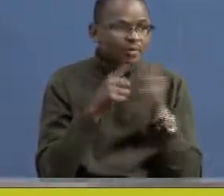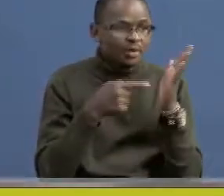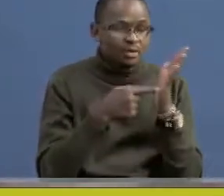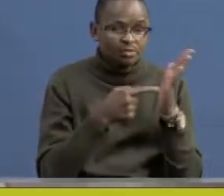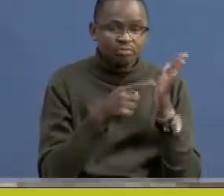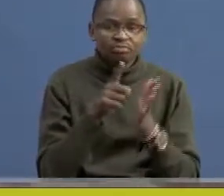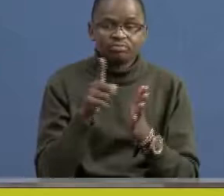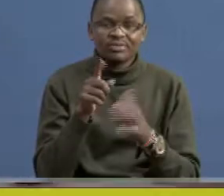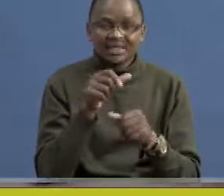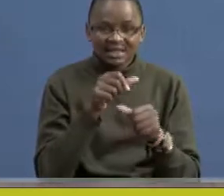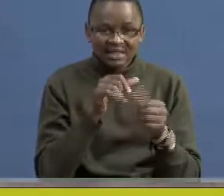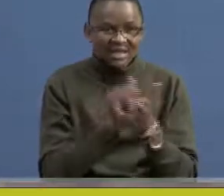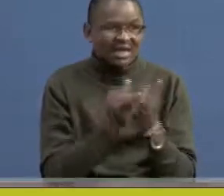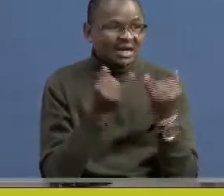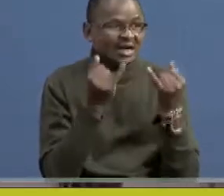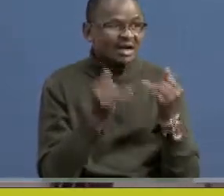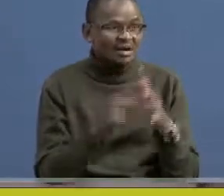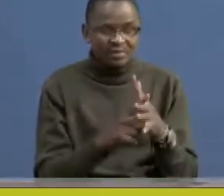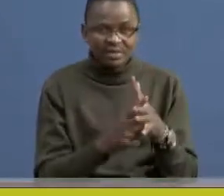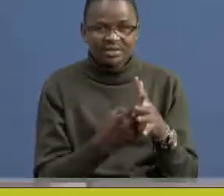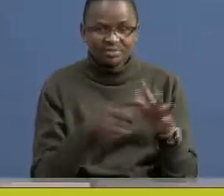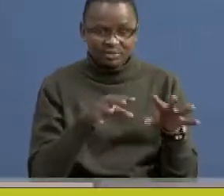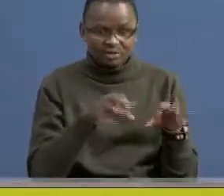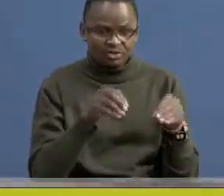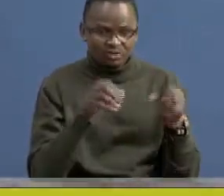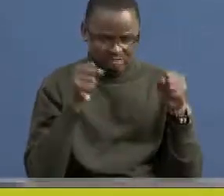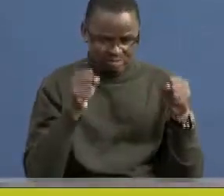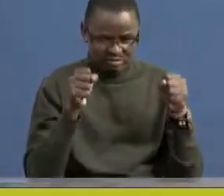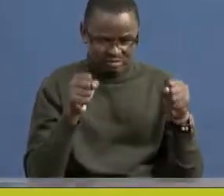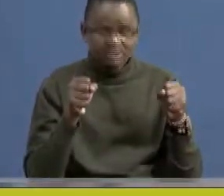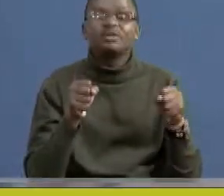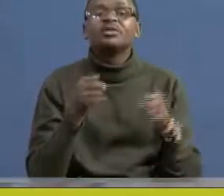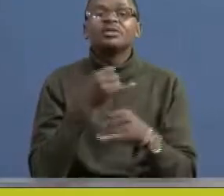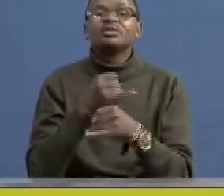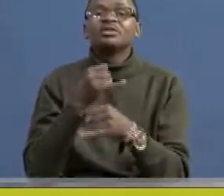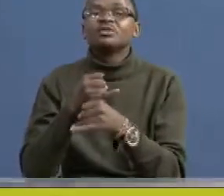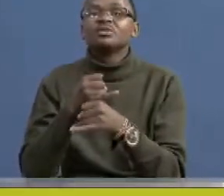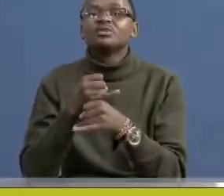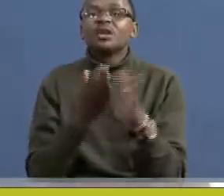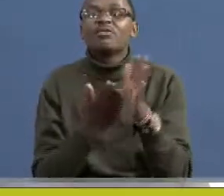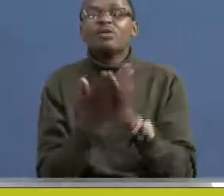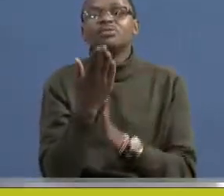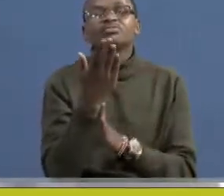hii ambayo kwa sasa imeanza kuchukuliwa kwa uzito katika mataifa yanayostawi.